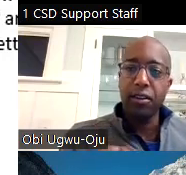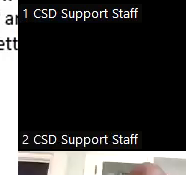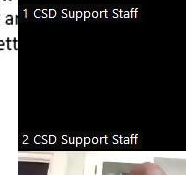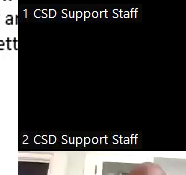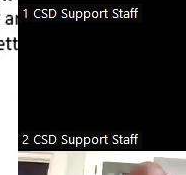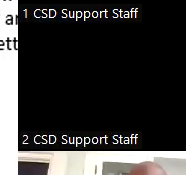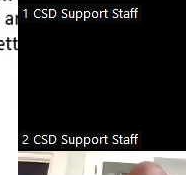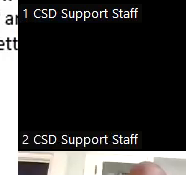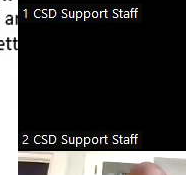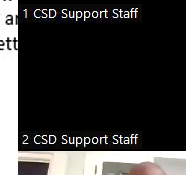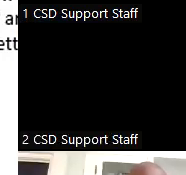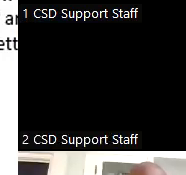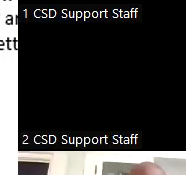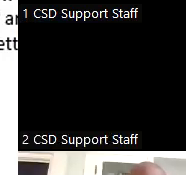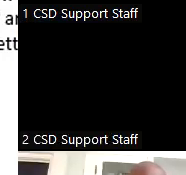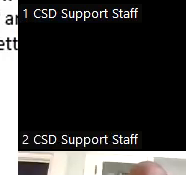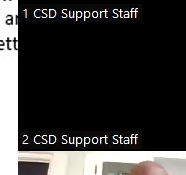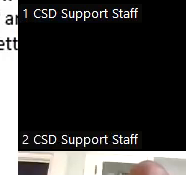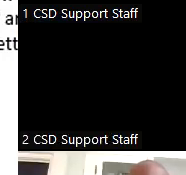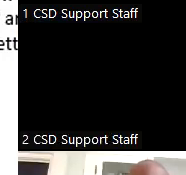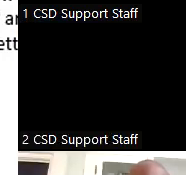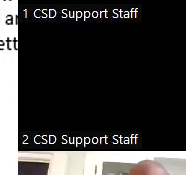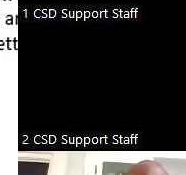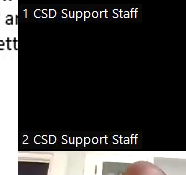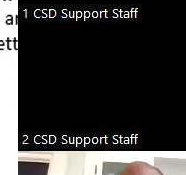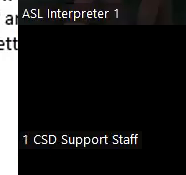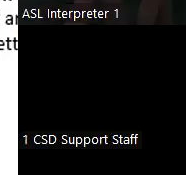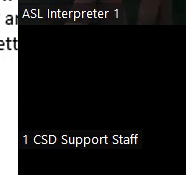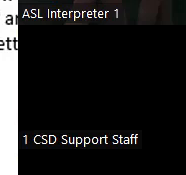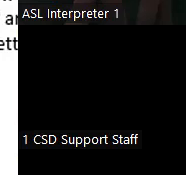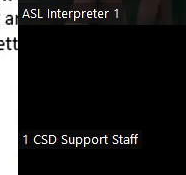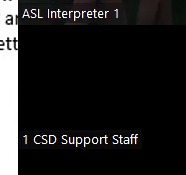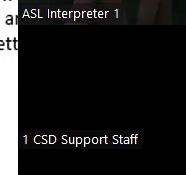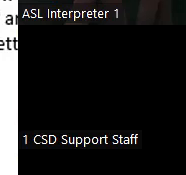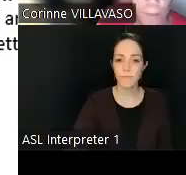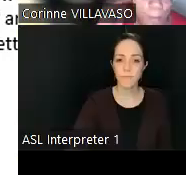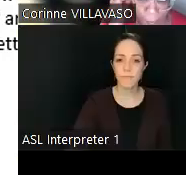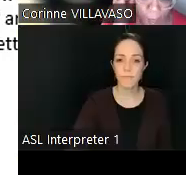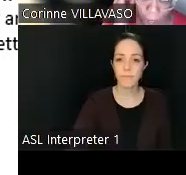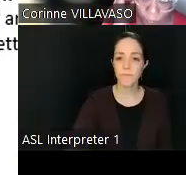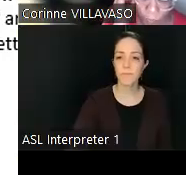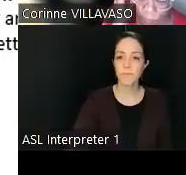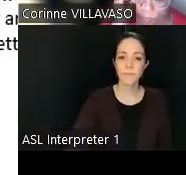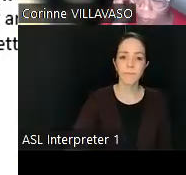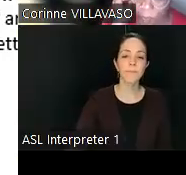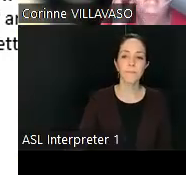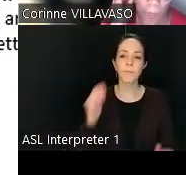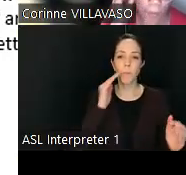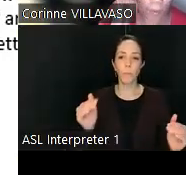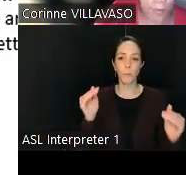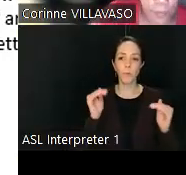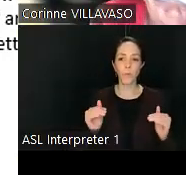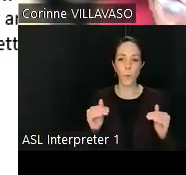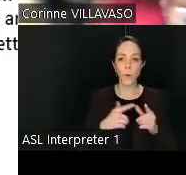Let's move forward. May we move forward? Sure. Yeah. Okay. And we'll do the tidying and stuff later on, so it's presentable at our next meeting. But